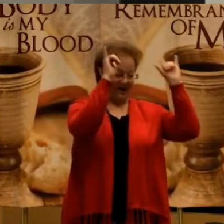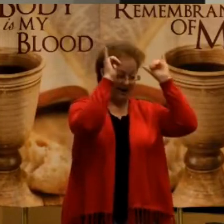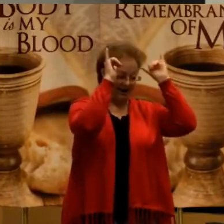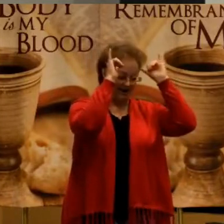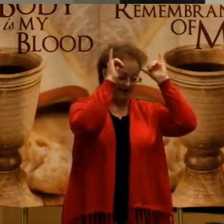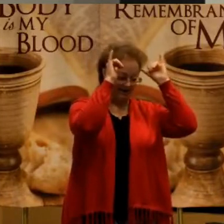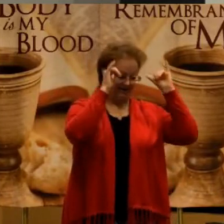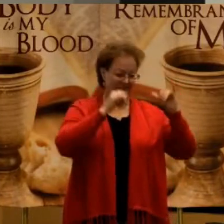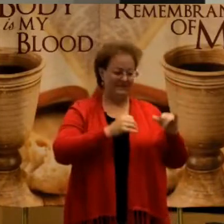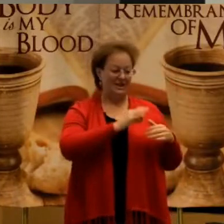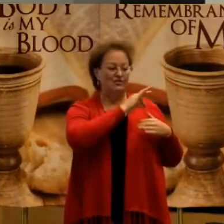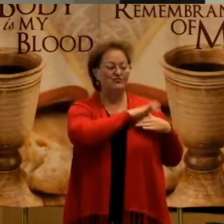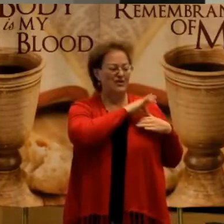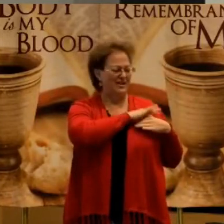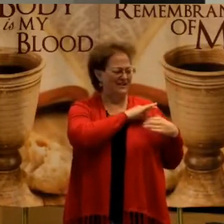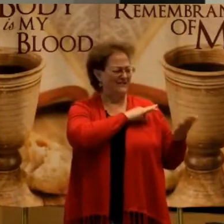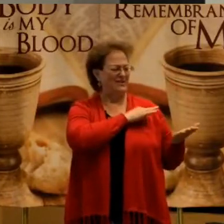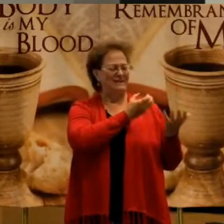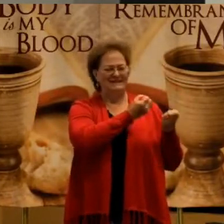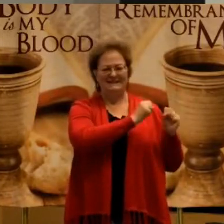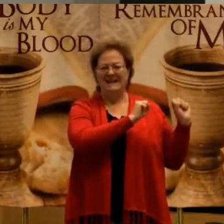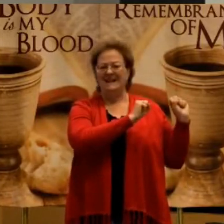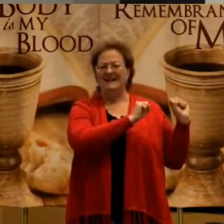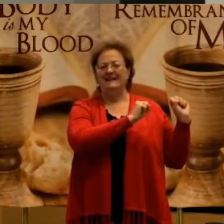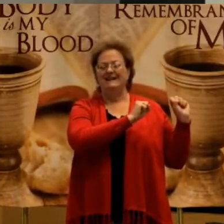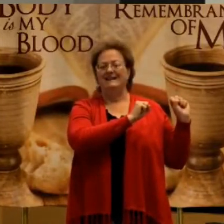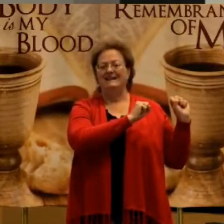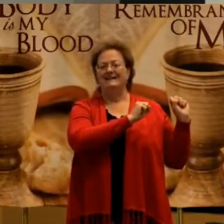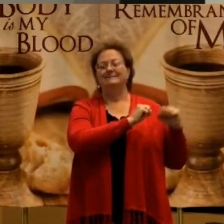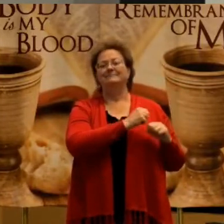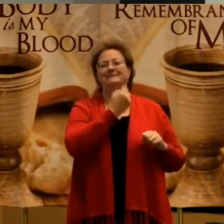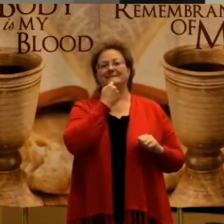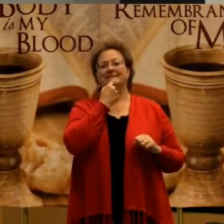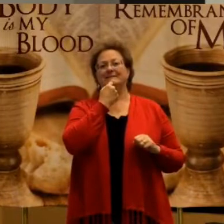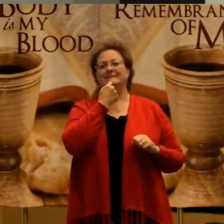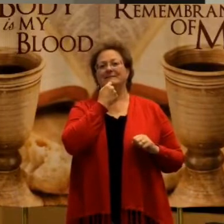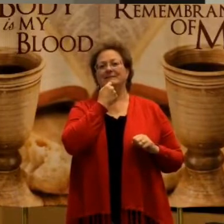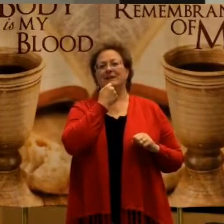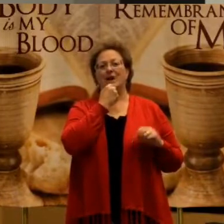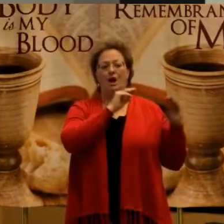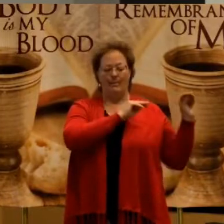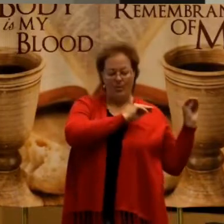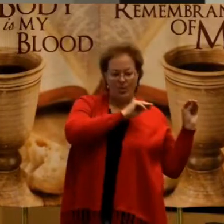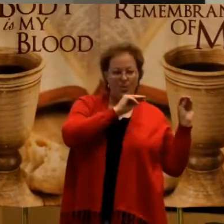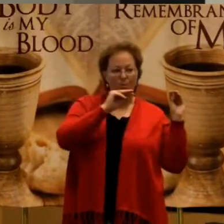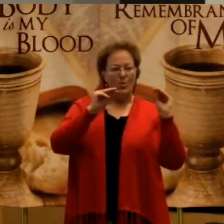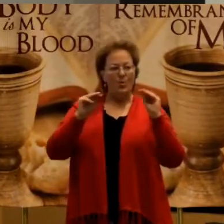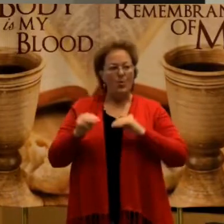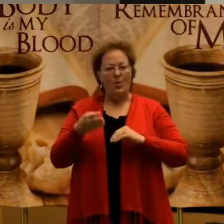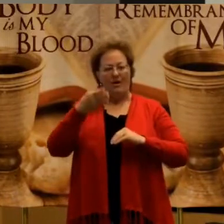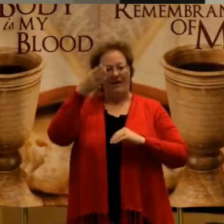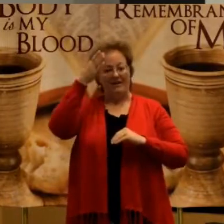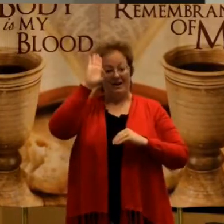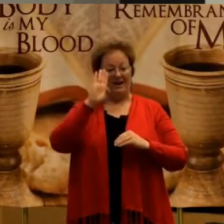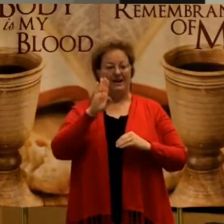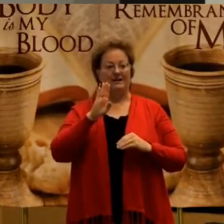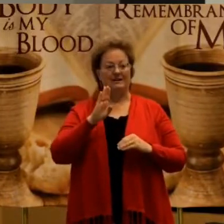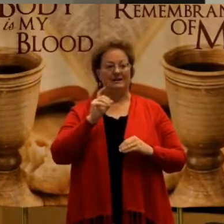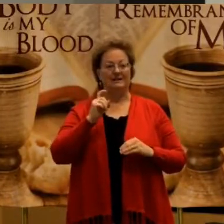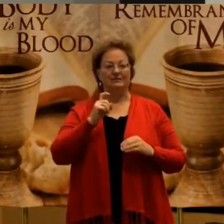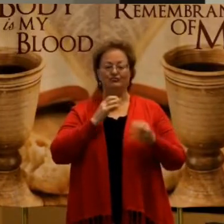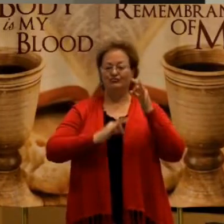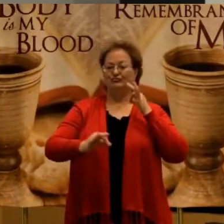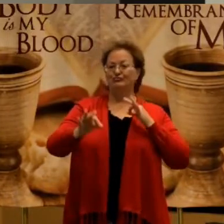the credit for delivering them from Egypt. They said, "Move over, God. We've got a replacement for